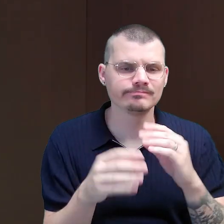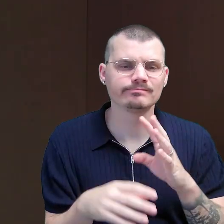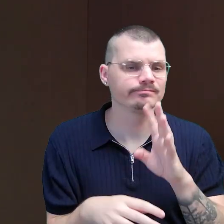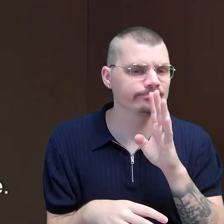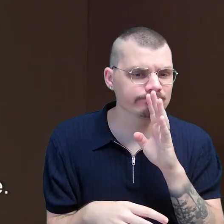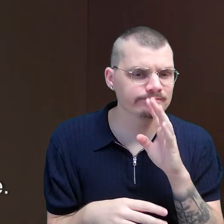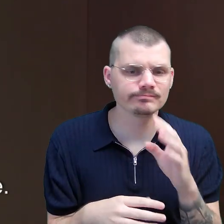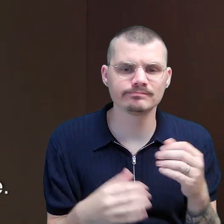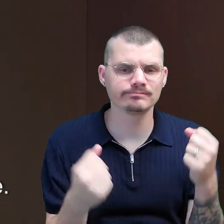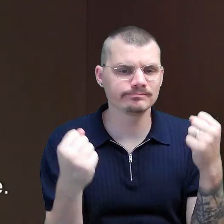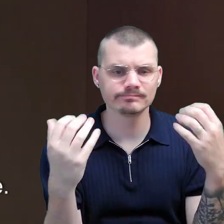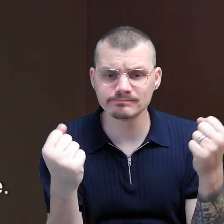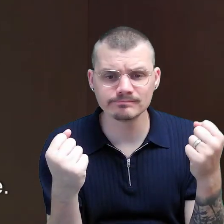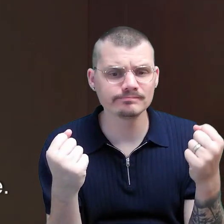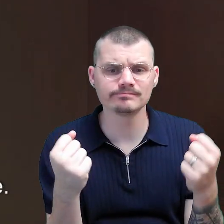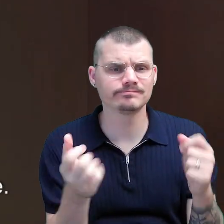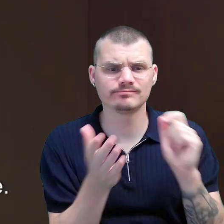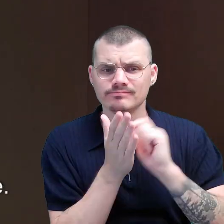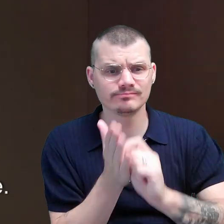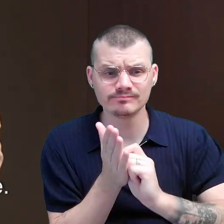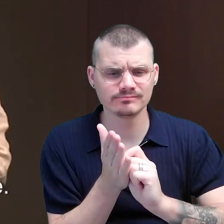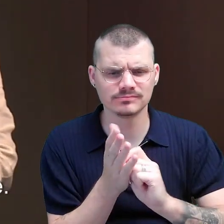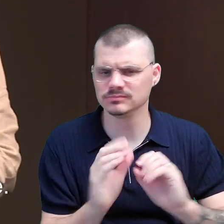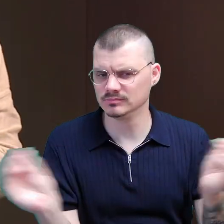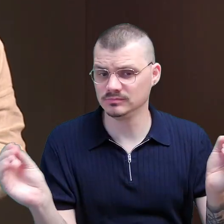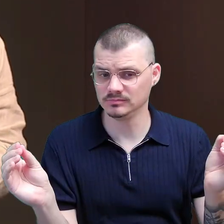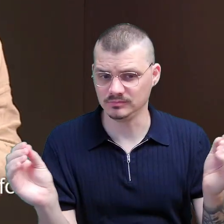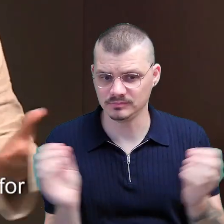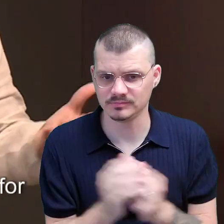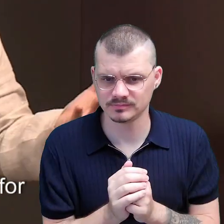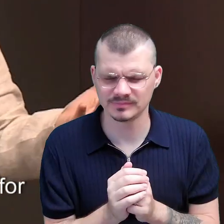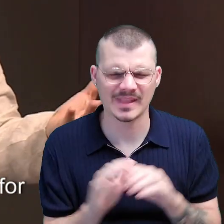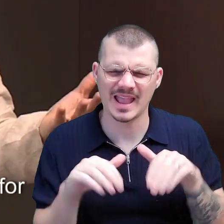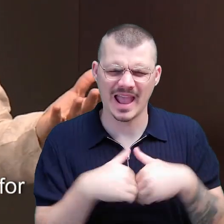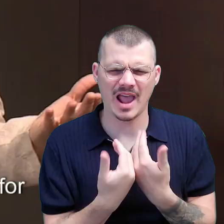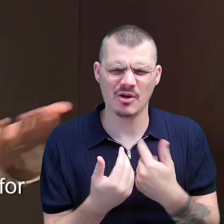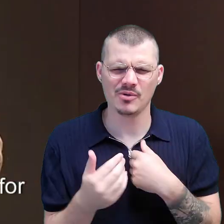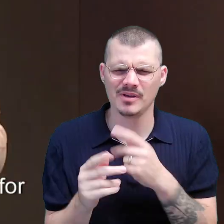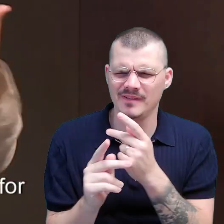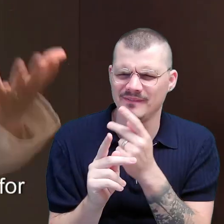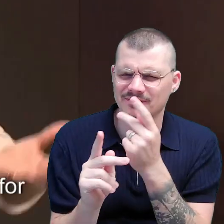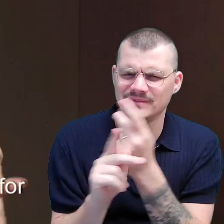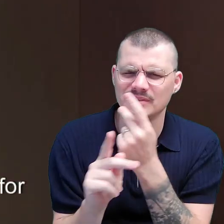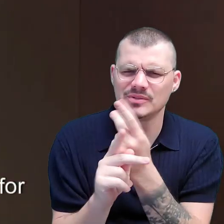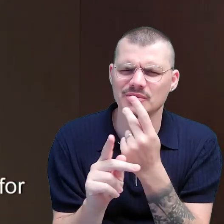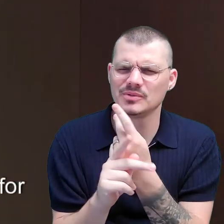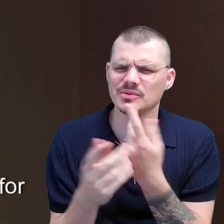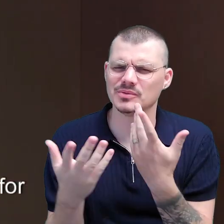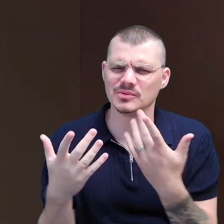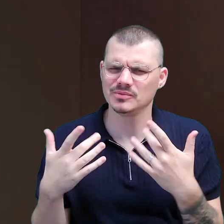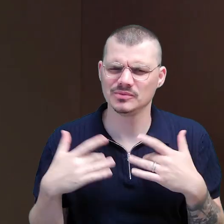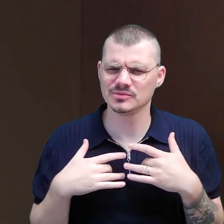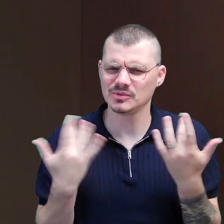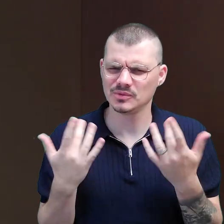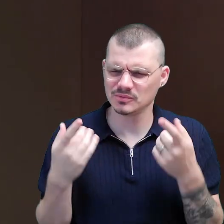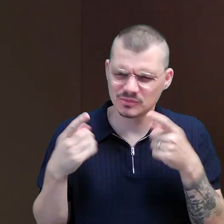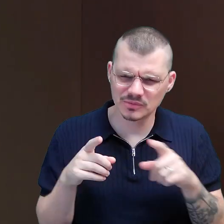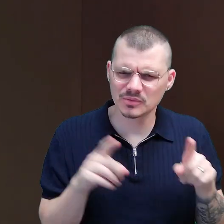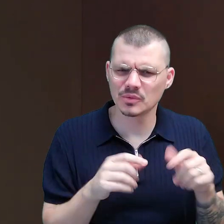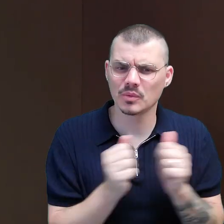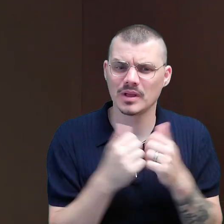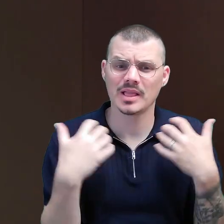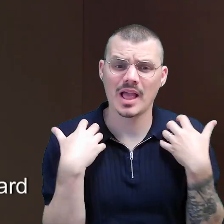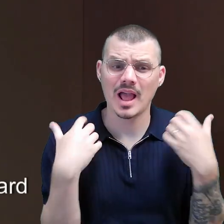they don't sign, they don't speak, they don't write. How can we figure out what's going on for them